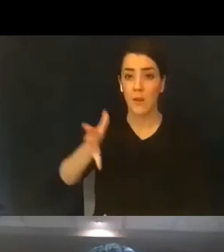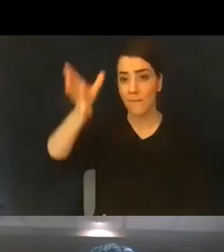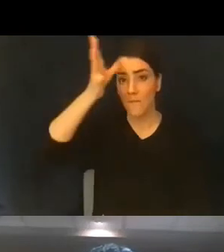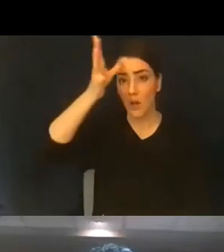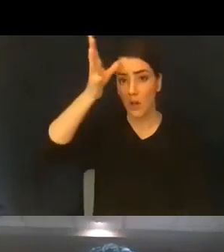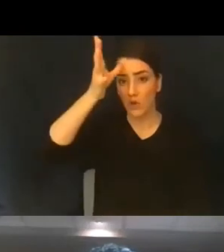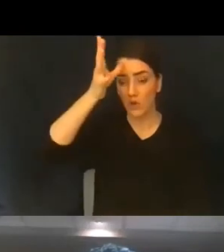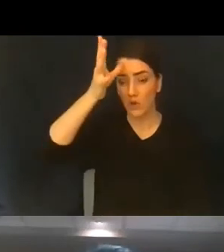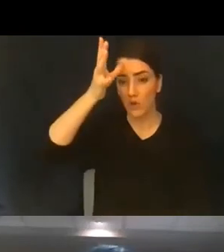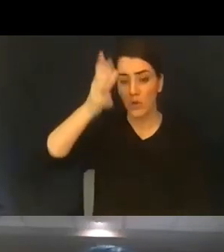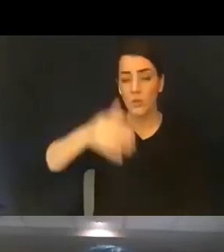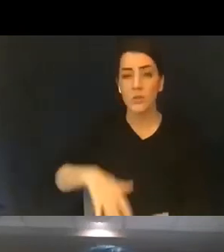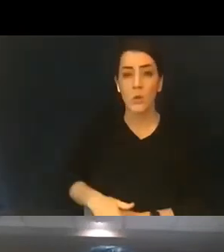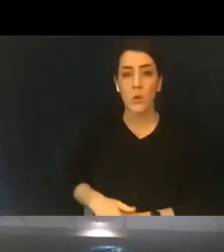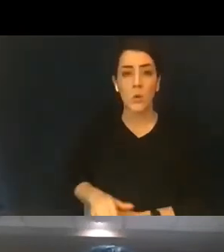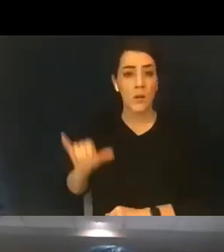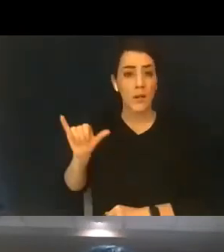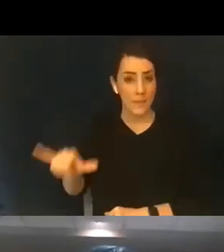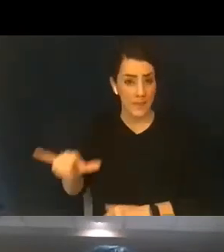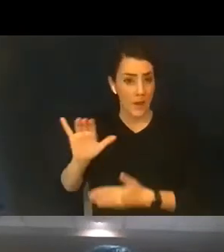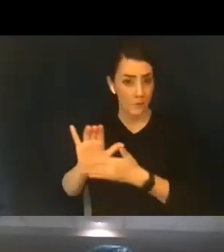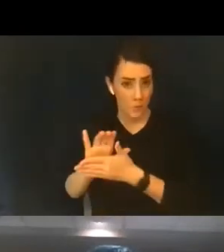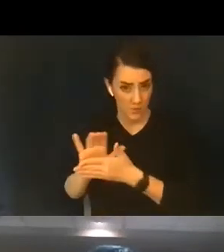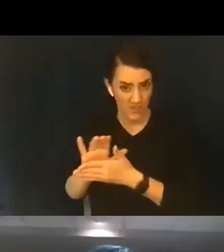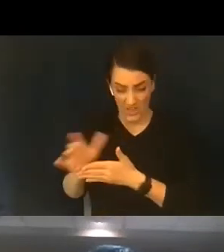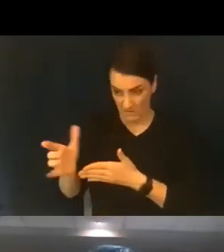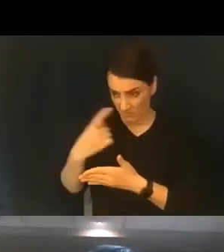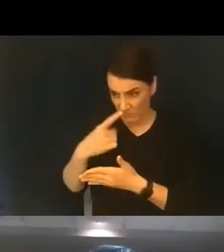as the